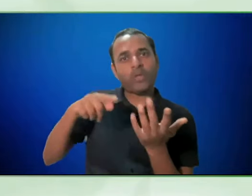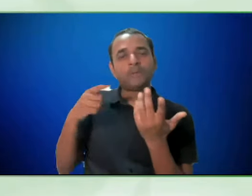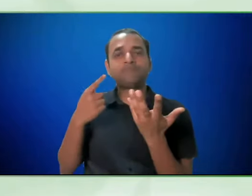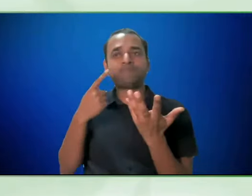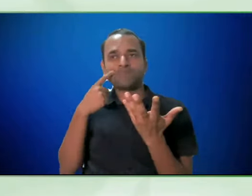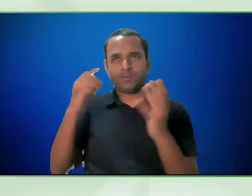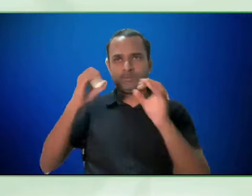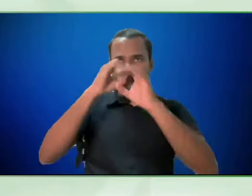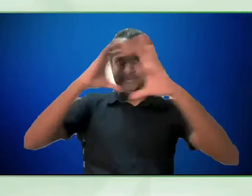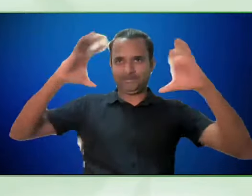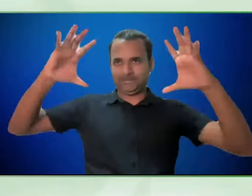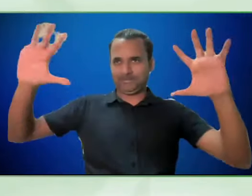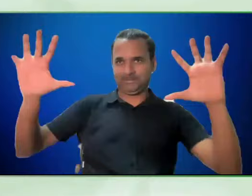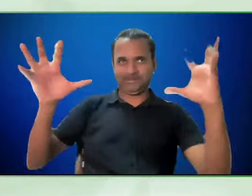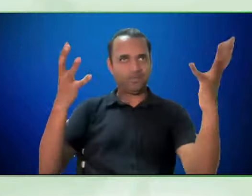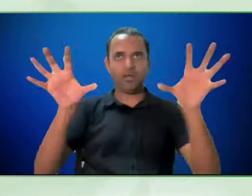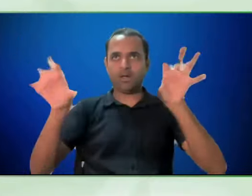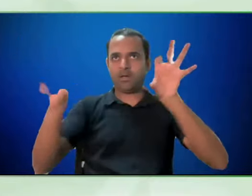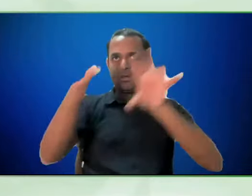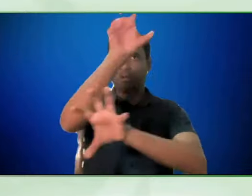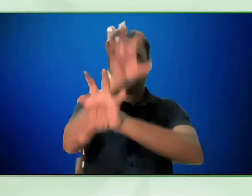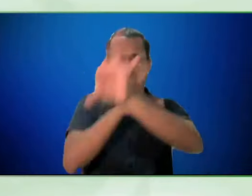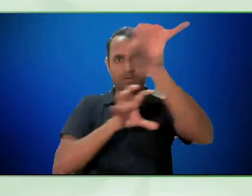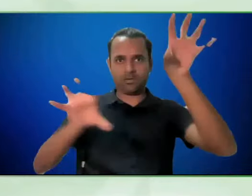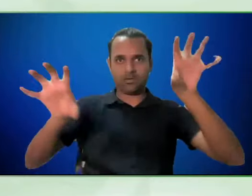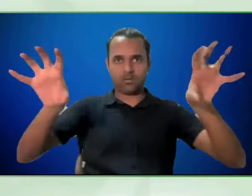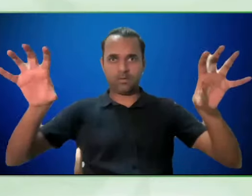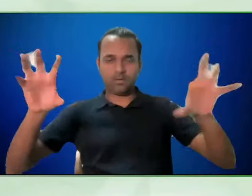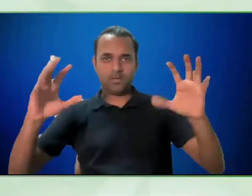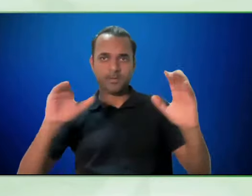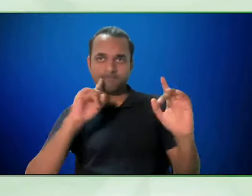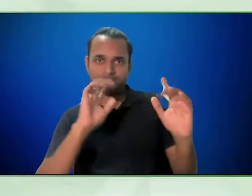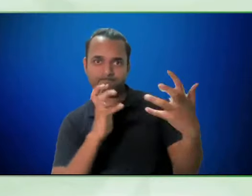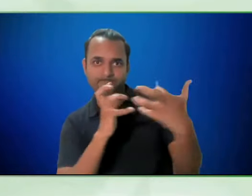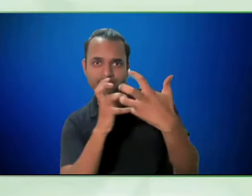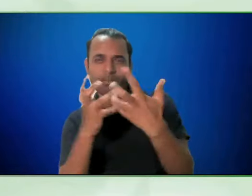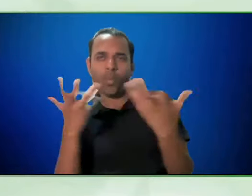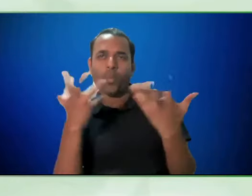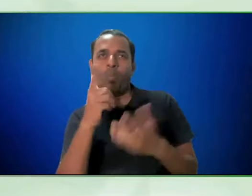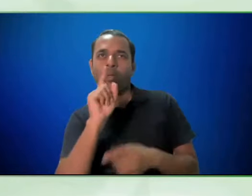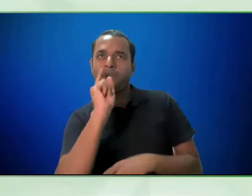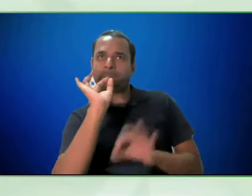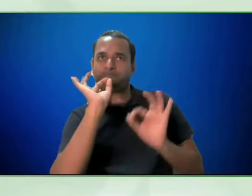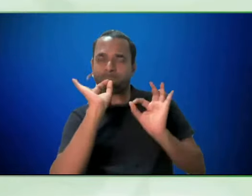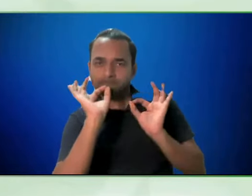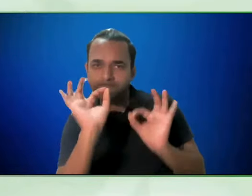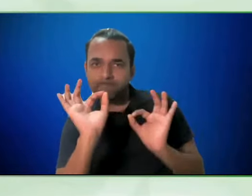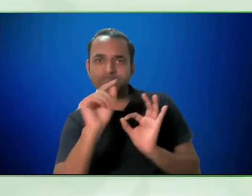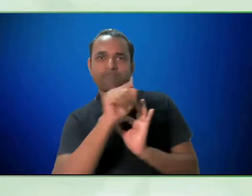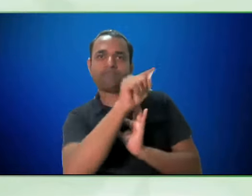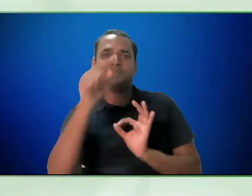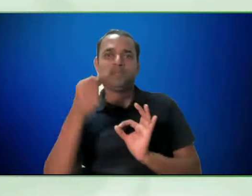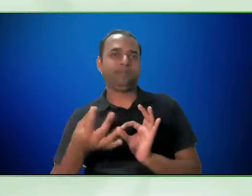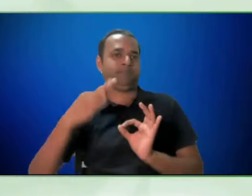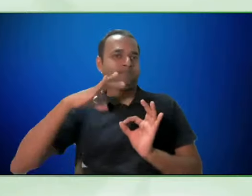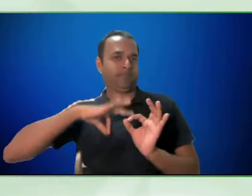accessibility for other groups than people with disabilities. I mean, for people who not have a disability,